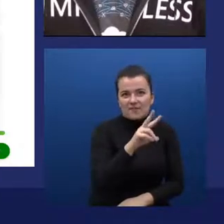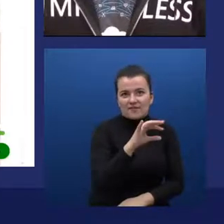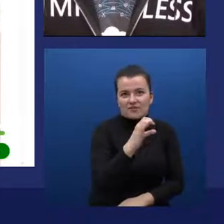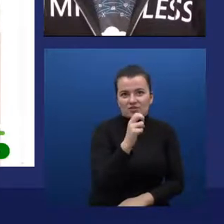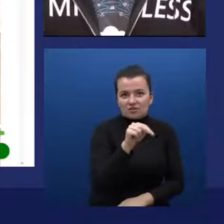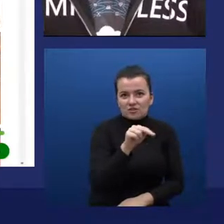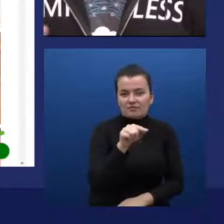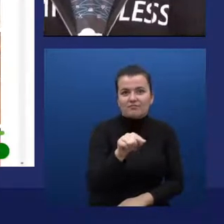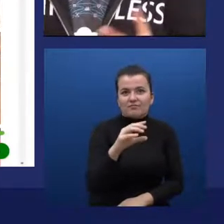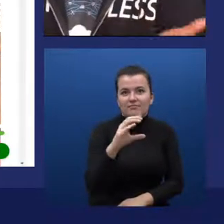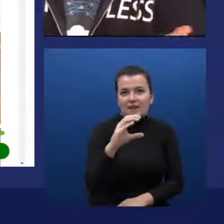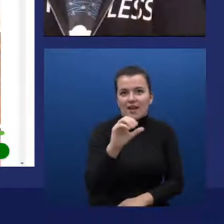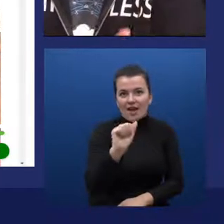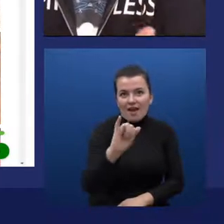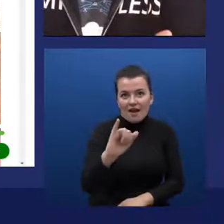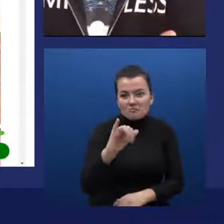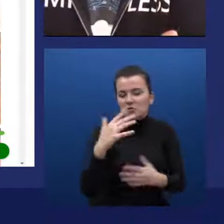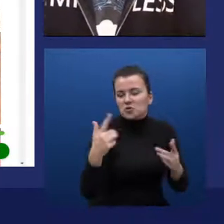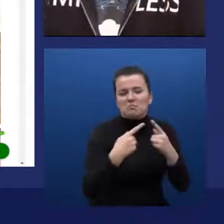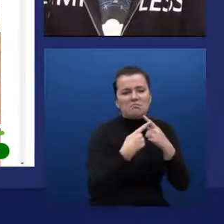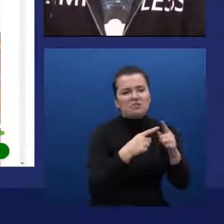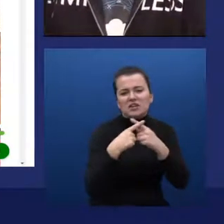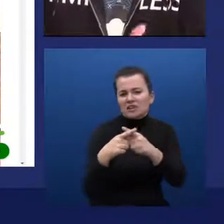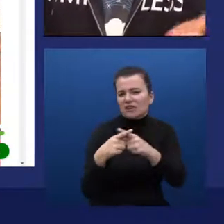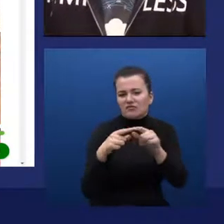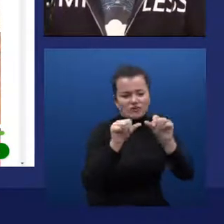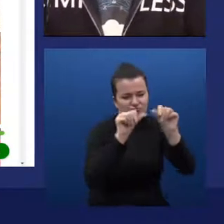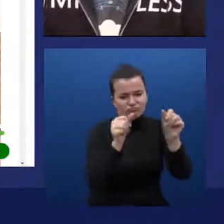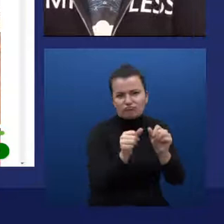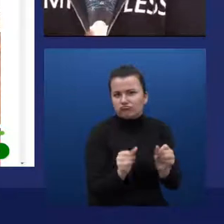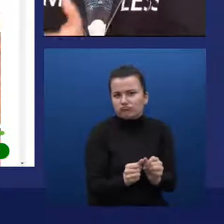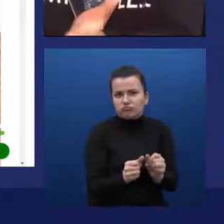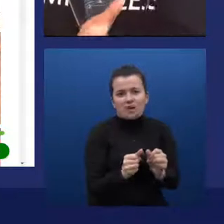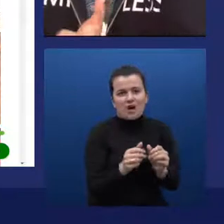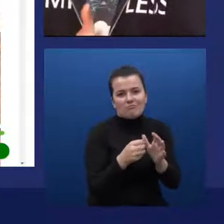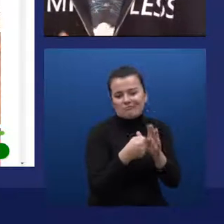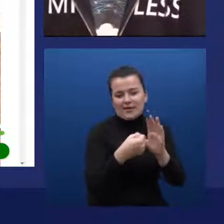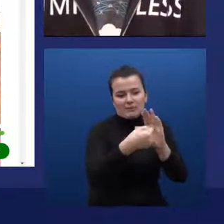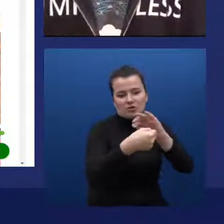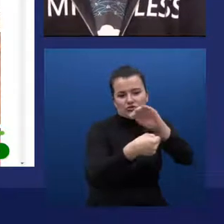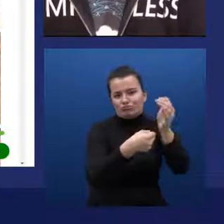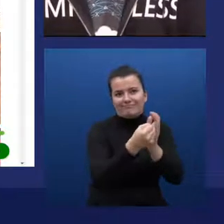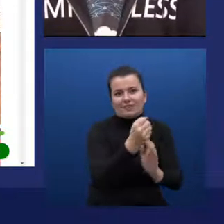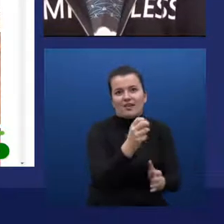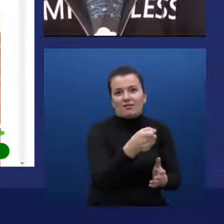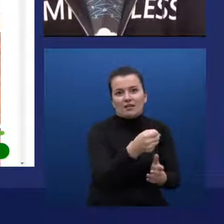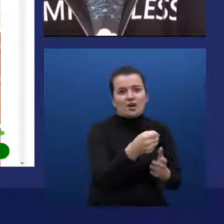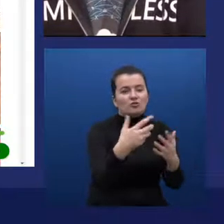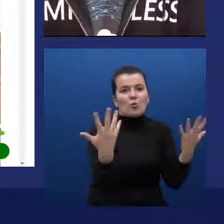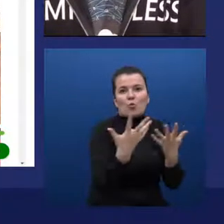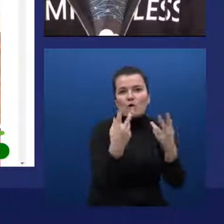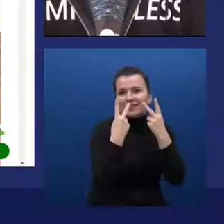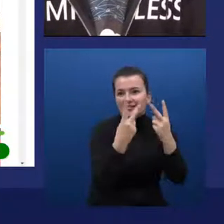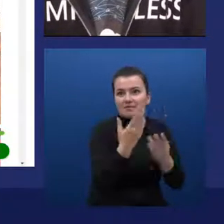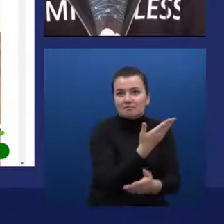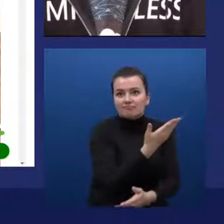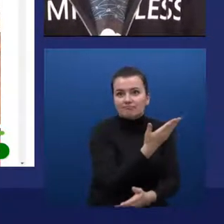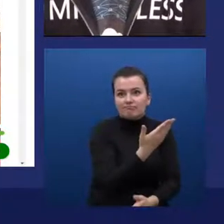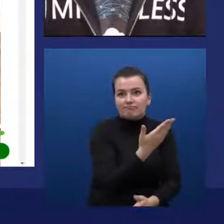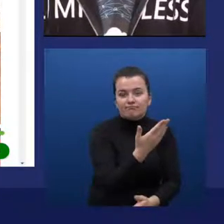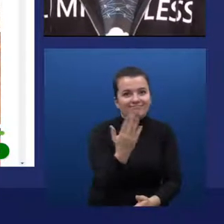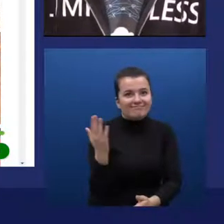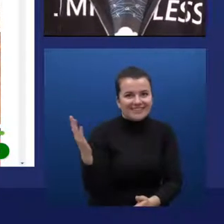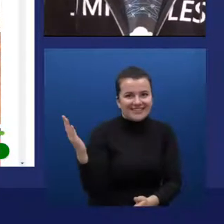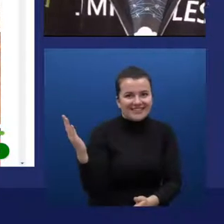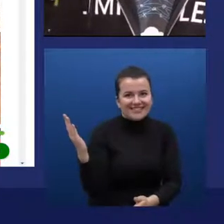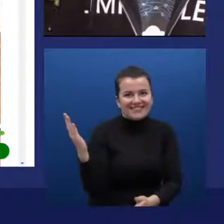gone forth and I grabbed the images, and this, you know, for everybody at home and, you know, everybody in studio, what are we looking at right now? Oh, a bunch